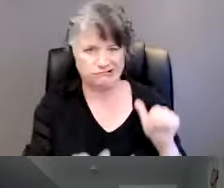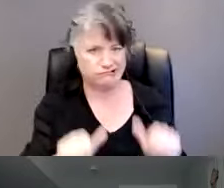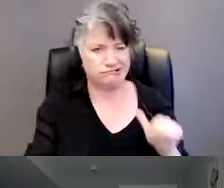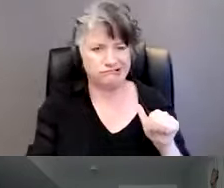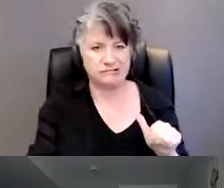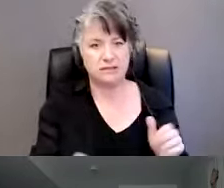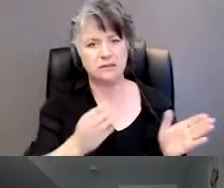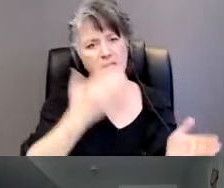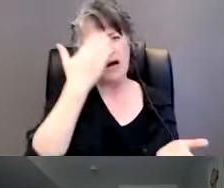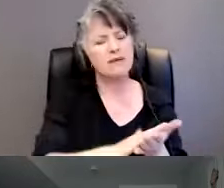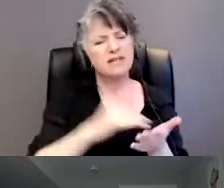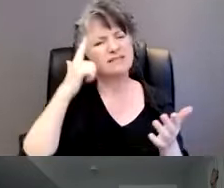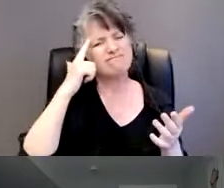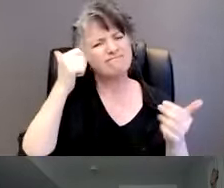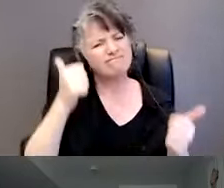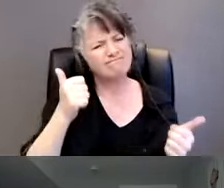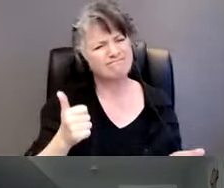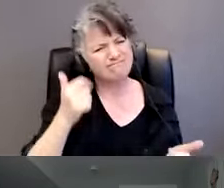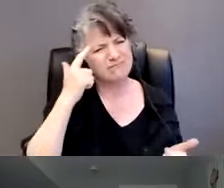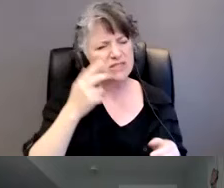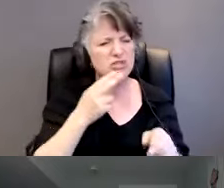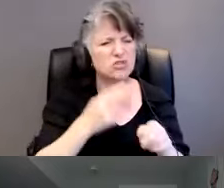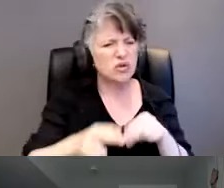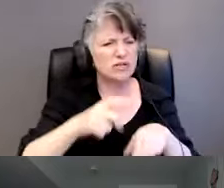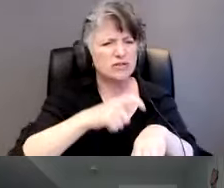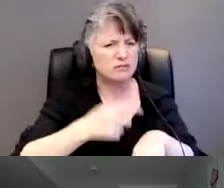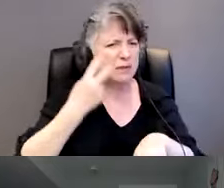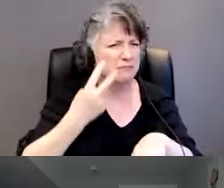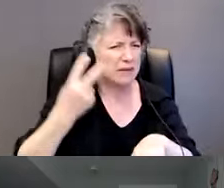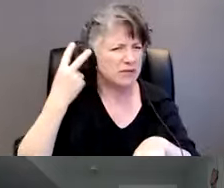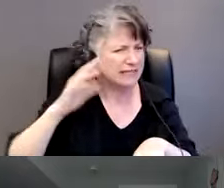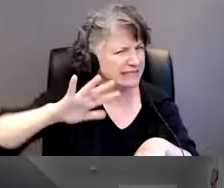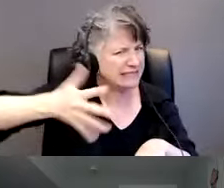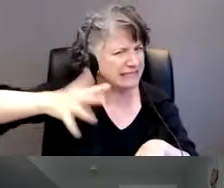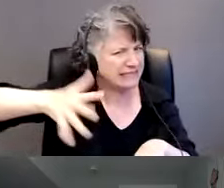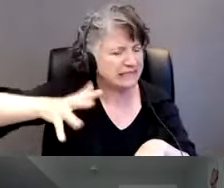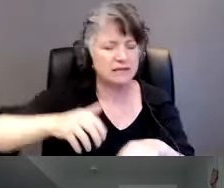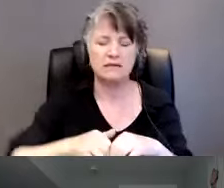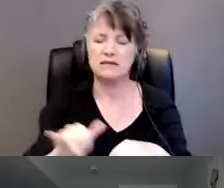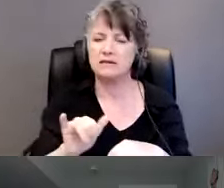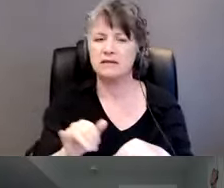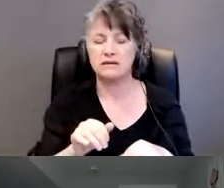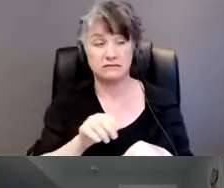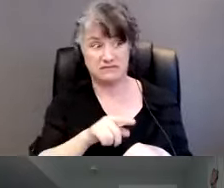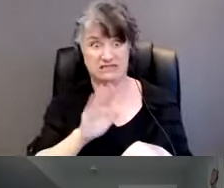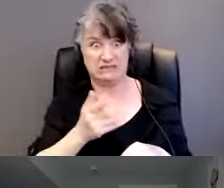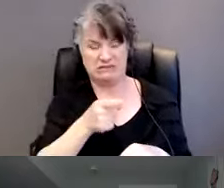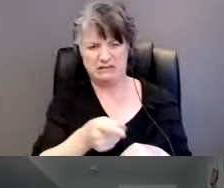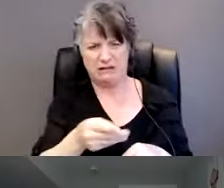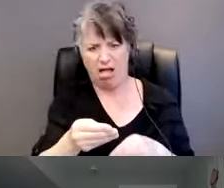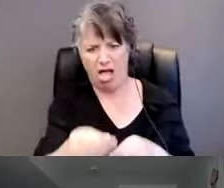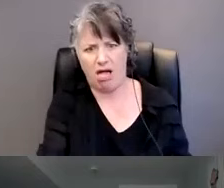of cognitive decline with poor short-term recall. He appeared to be spending large sum of money, which Mrs.